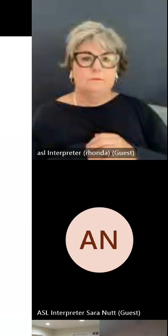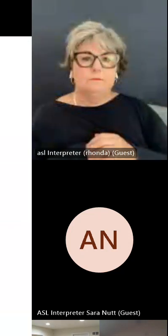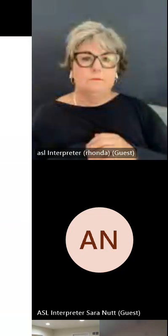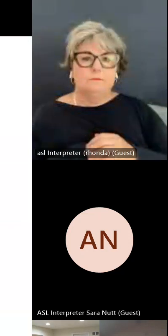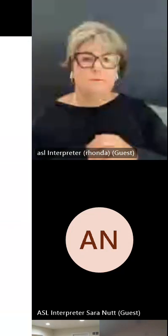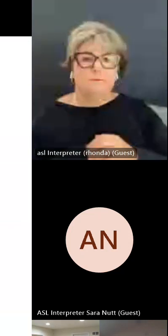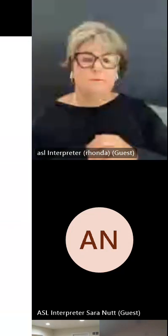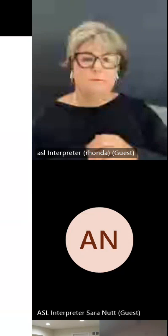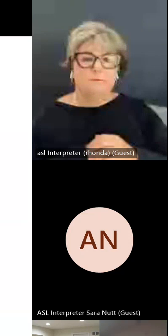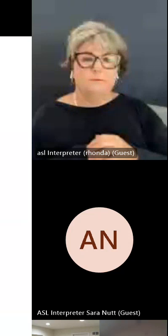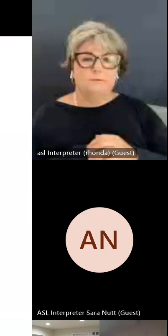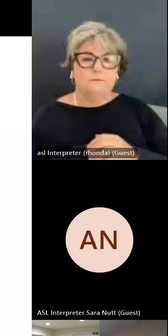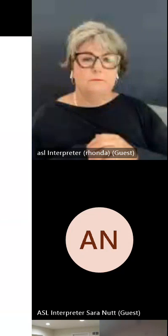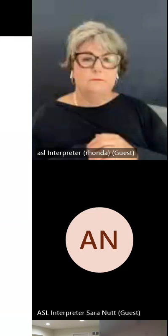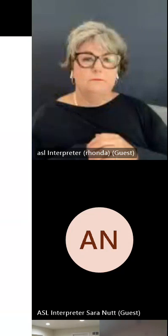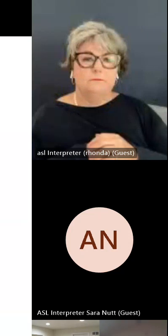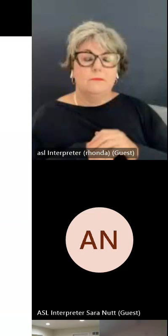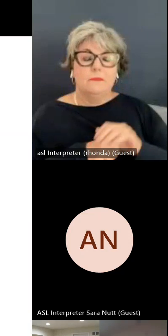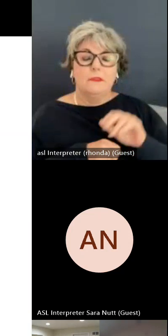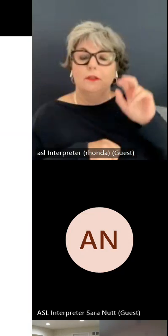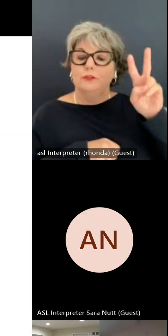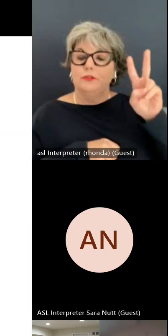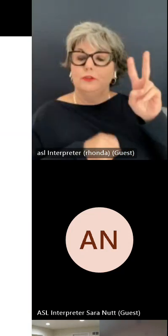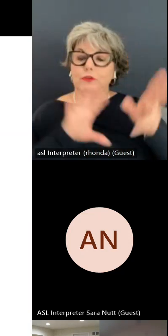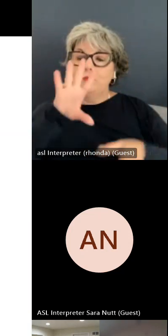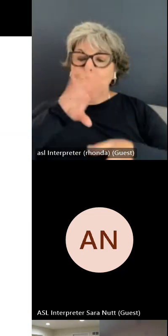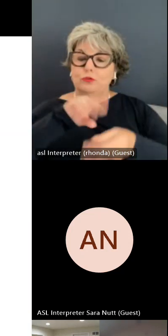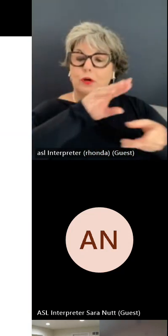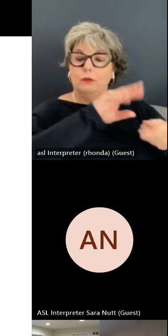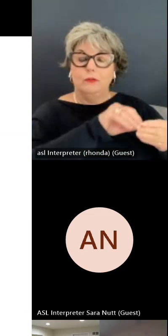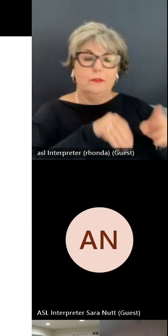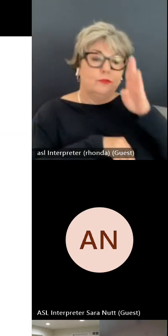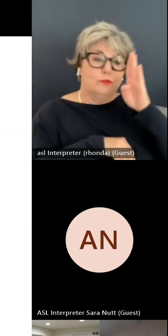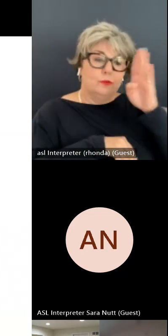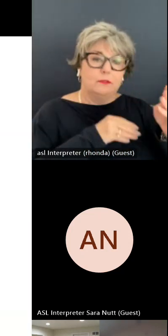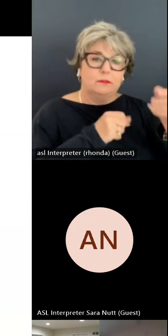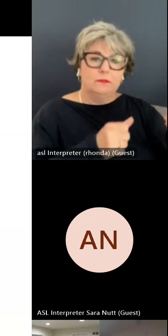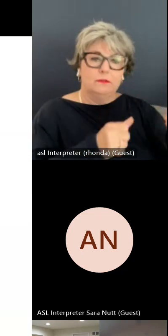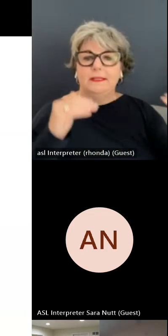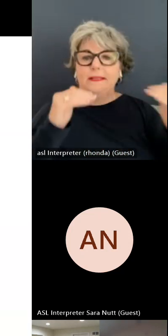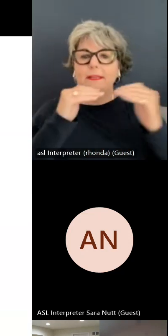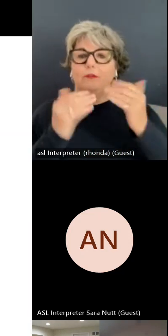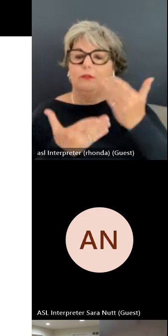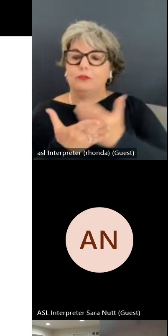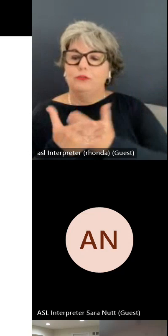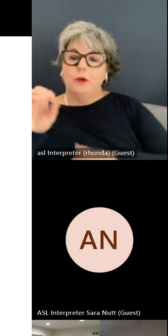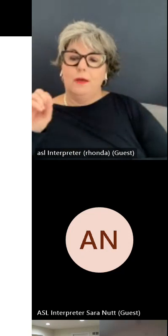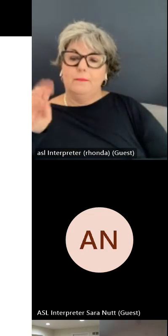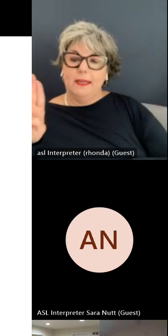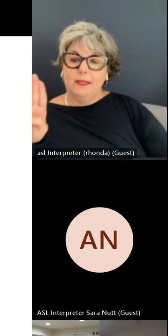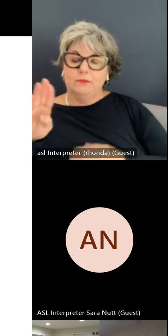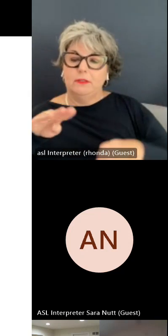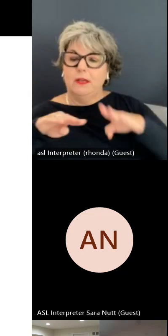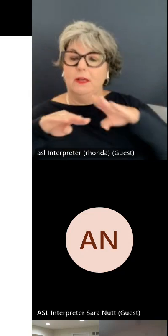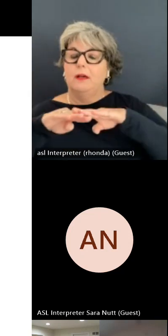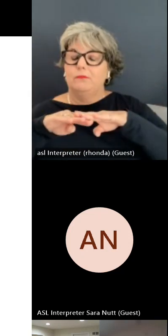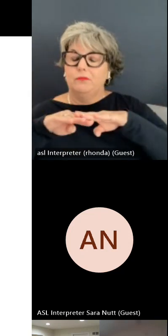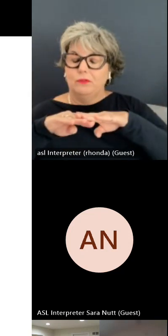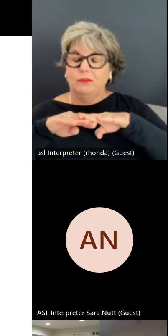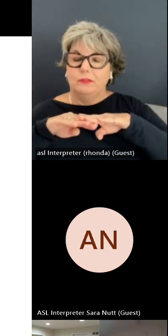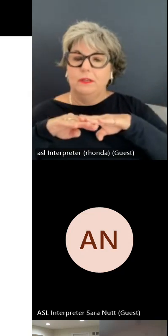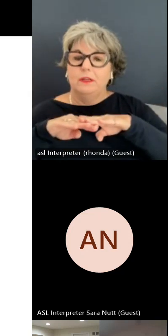different totals of the same thing. So it's direct and reimbursables equals new obligations and upward adjustments, and